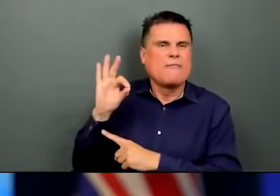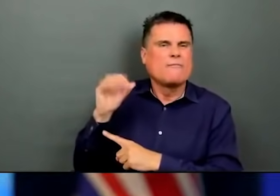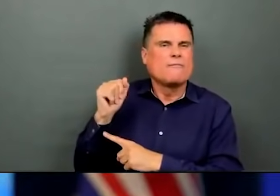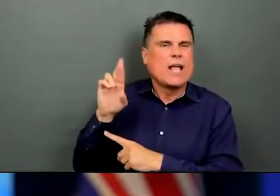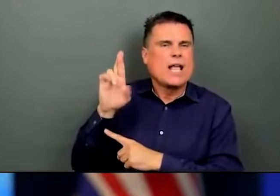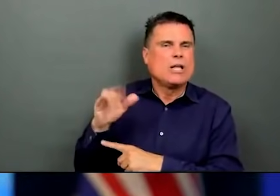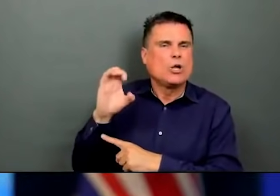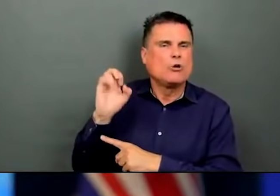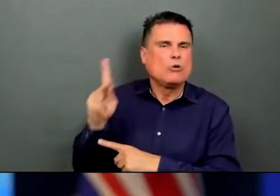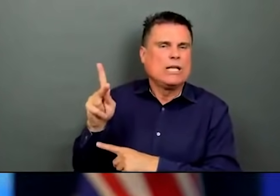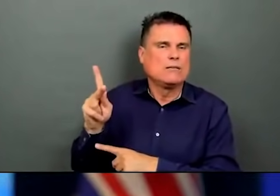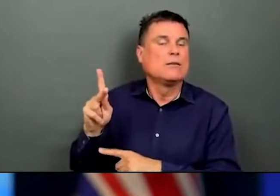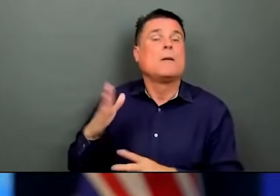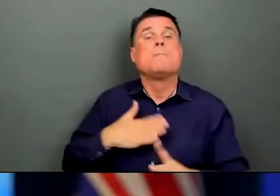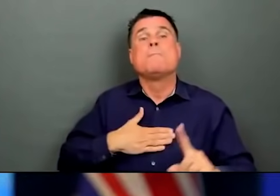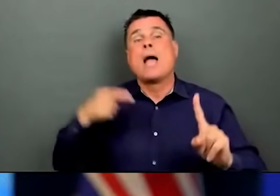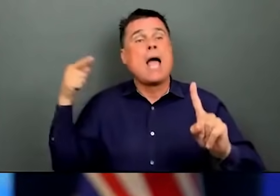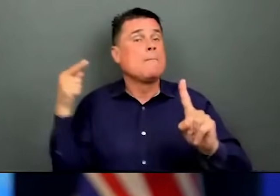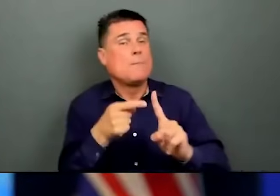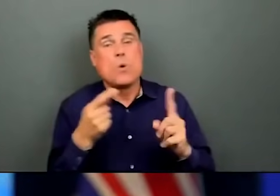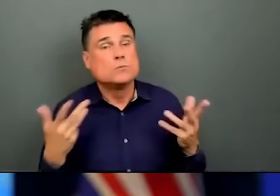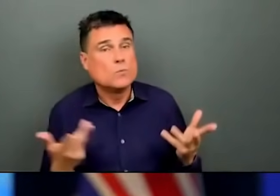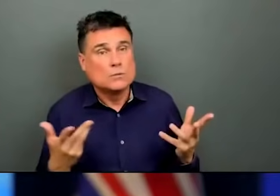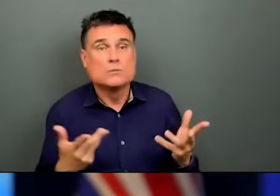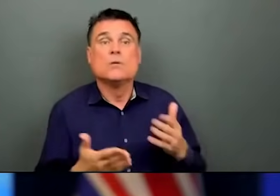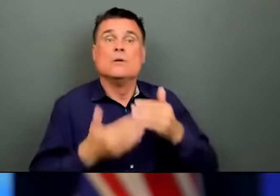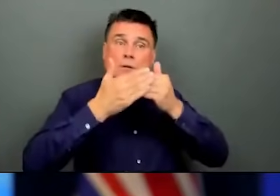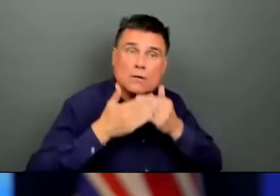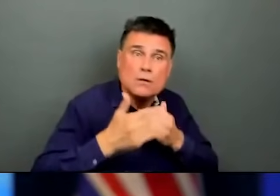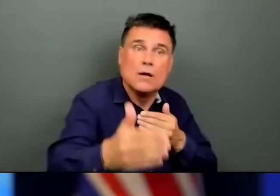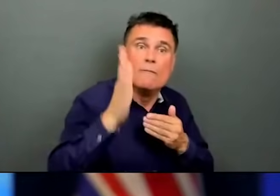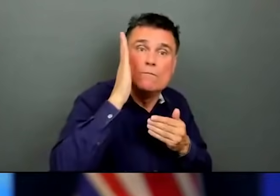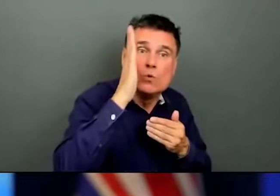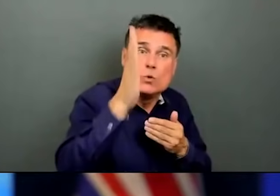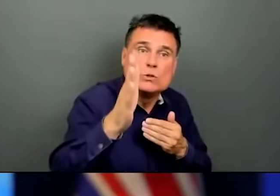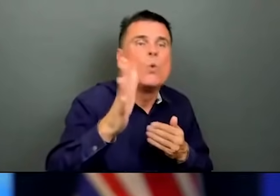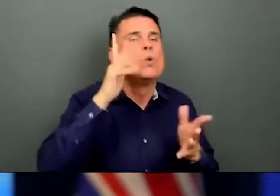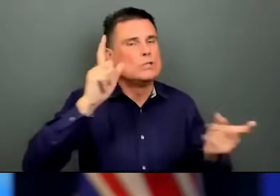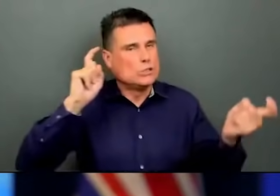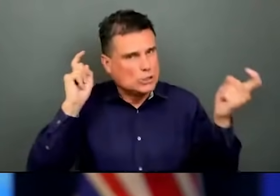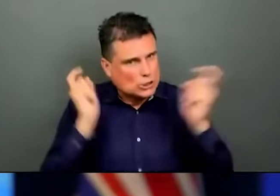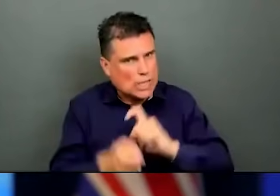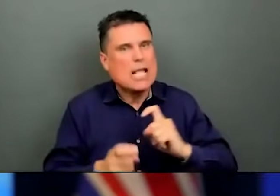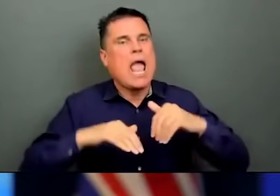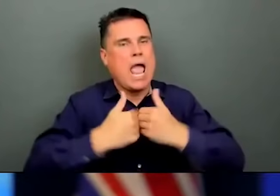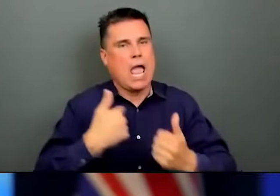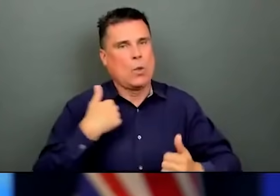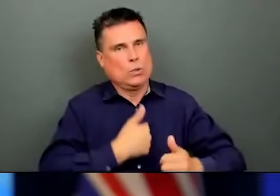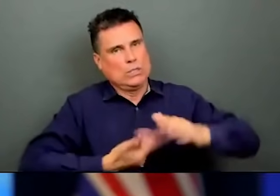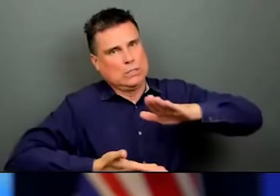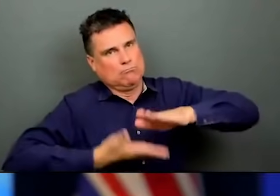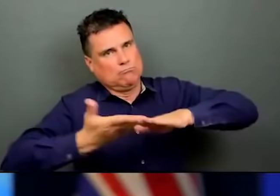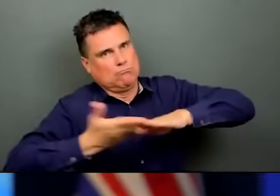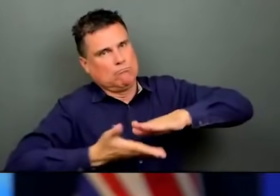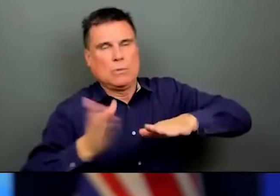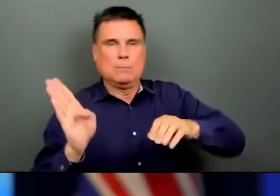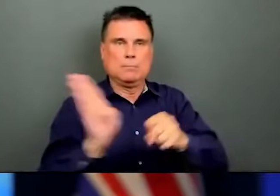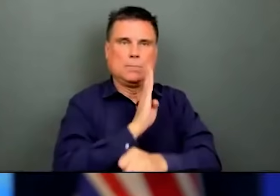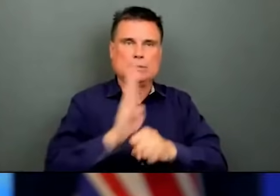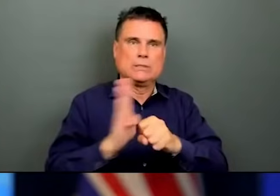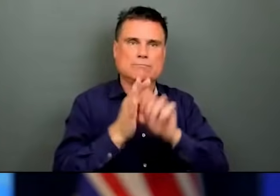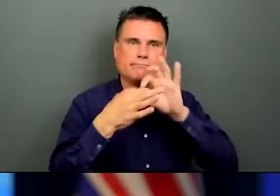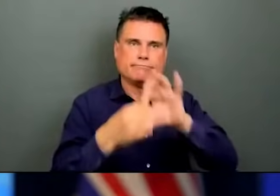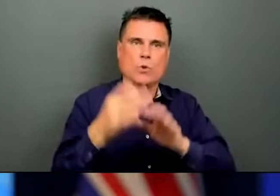hard work, and it's going to take people cooperating and listening to each other as we go forward. And the foundation of that, however, is